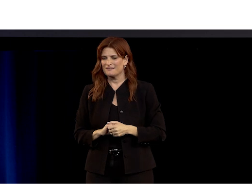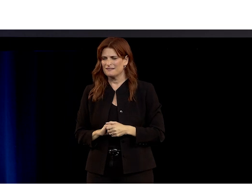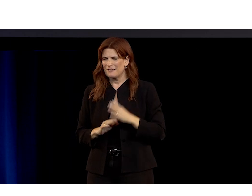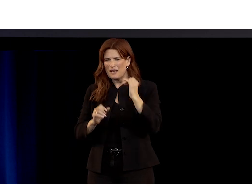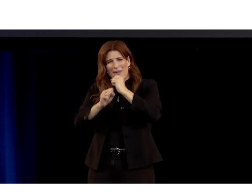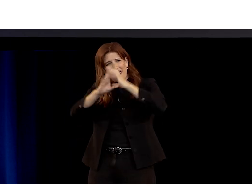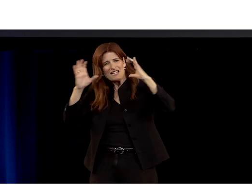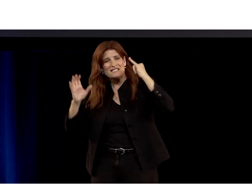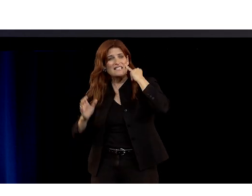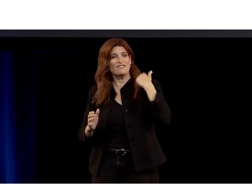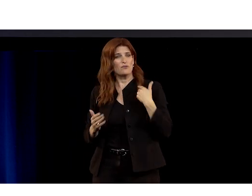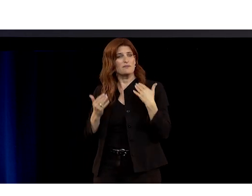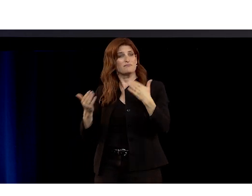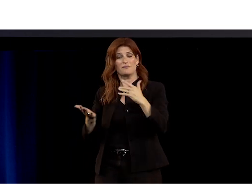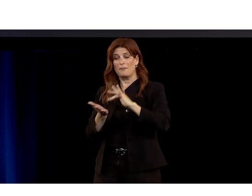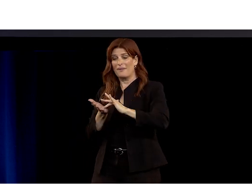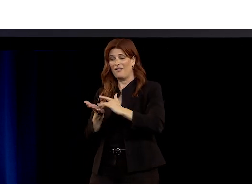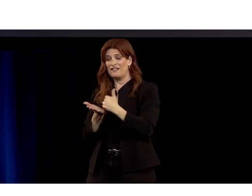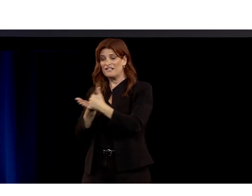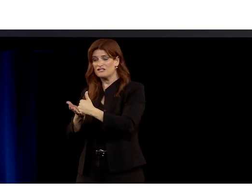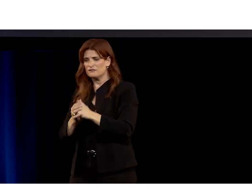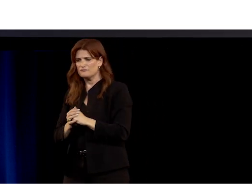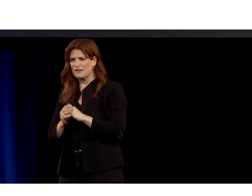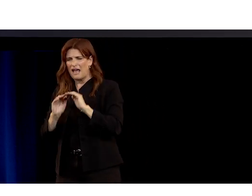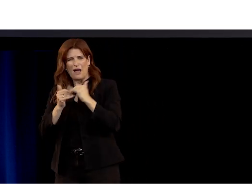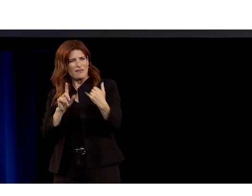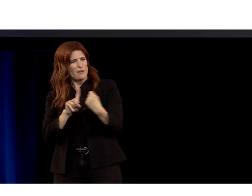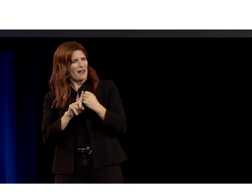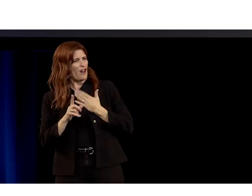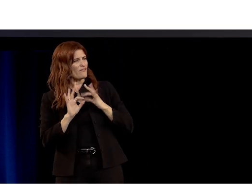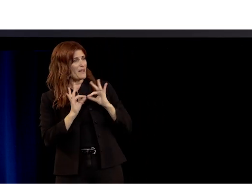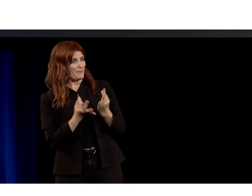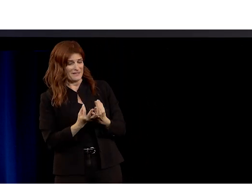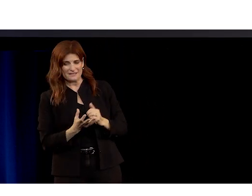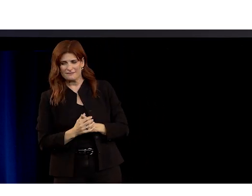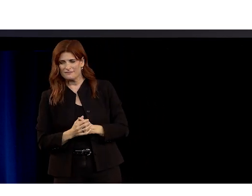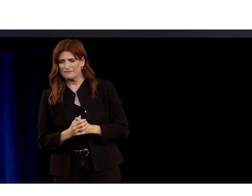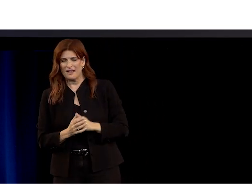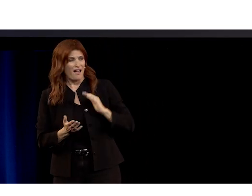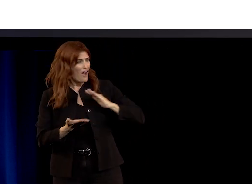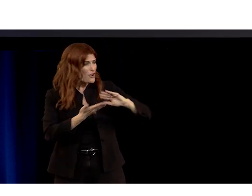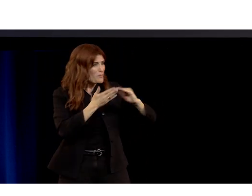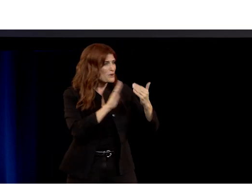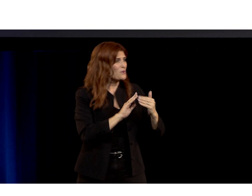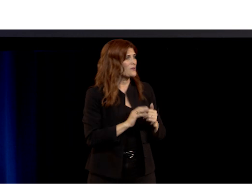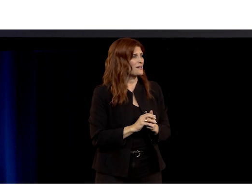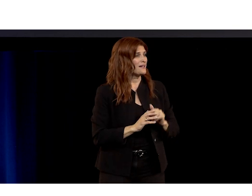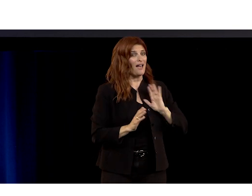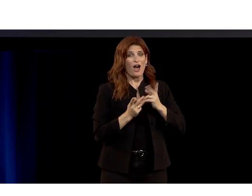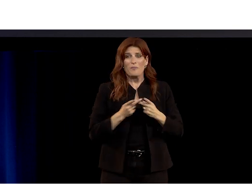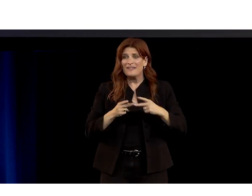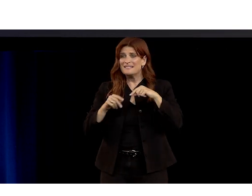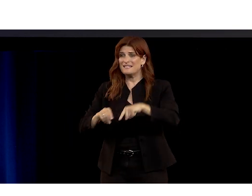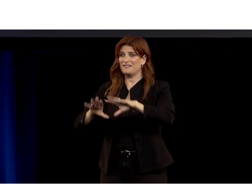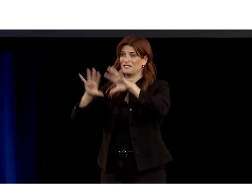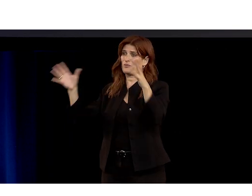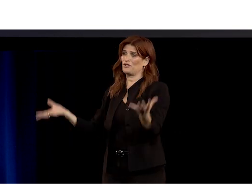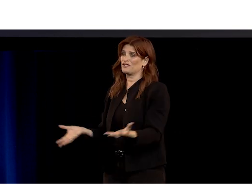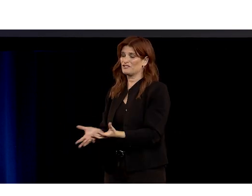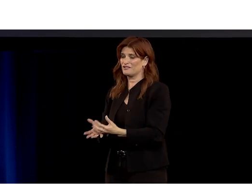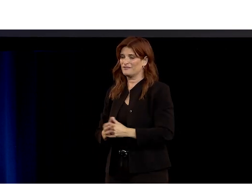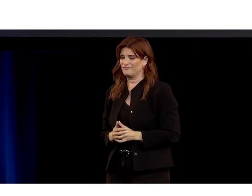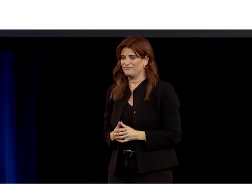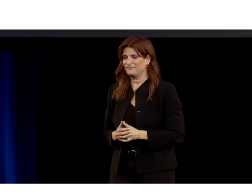cultural competency training. We also have to consider ethical considerations in our research. Engage the